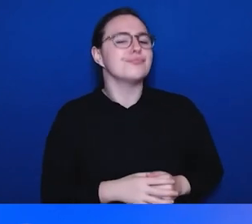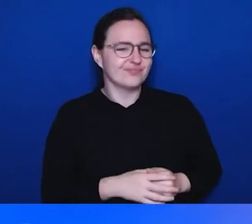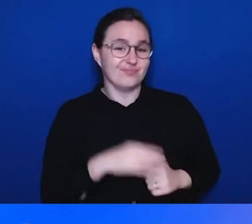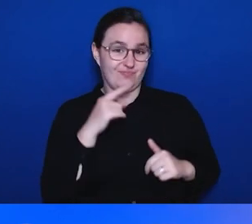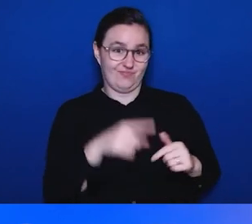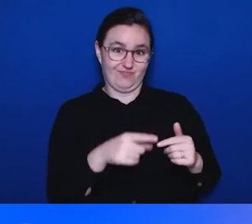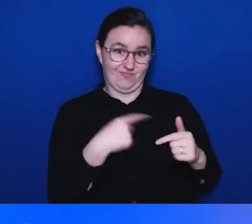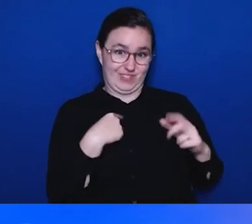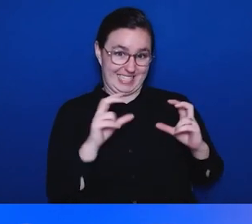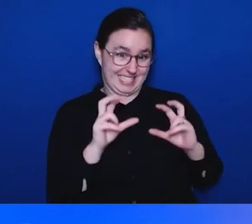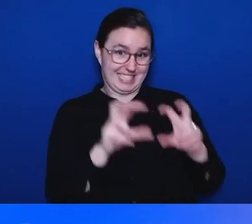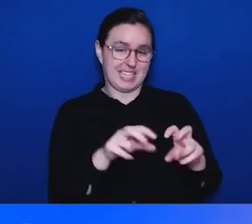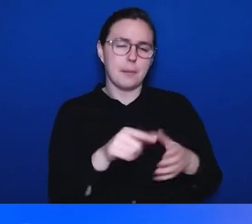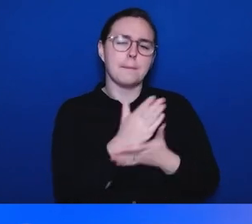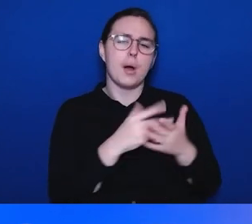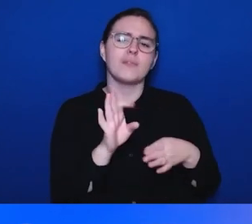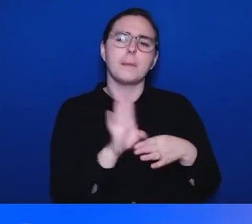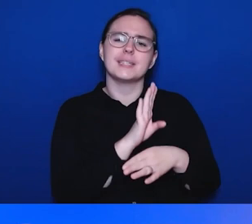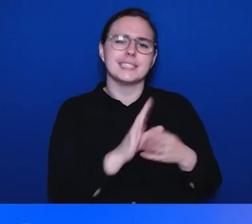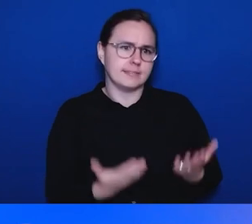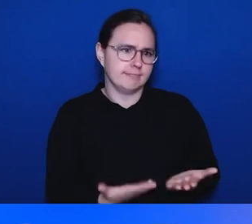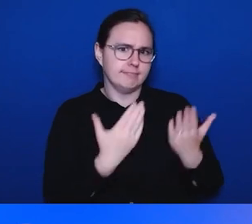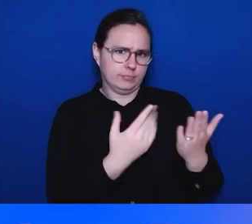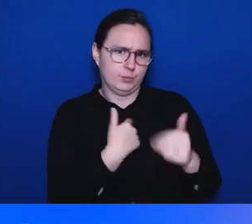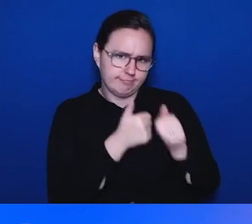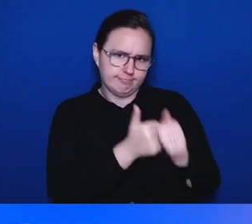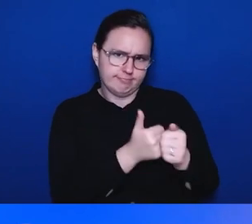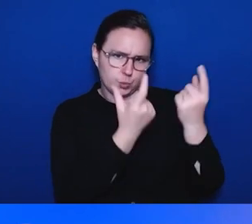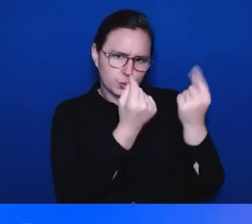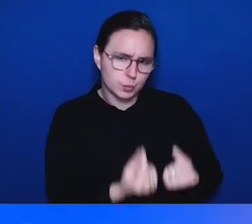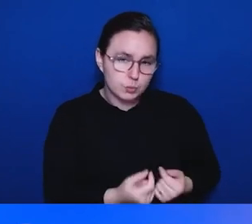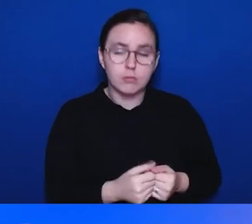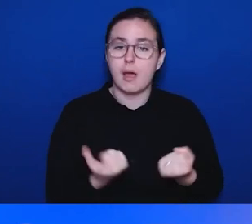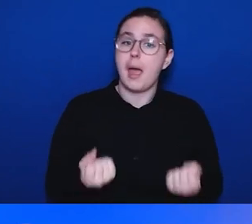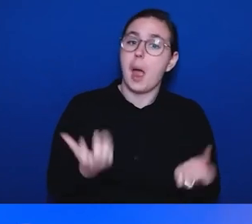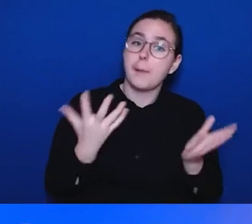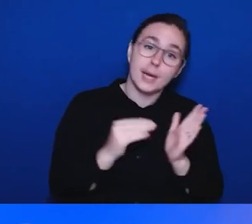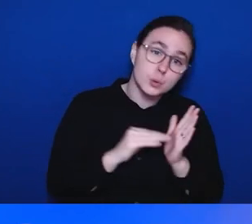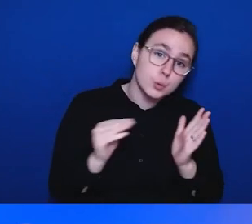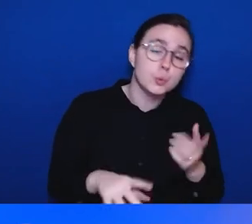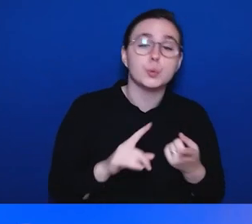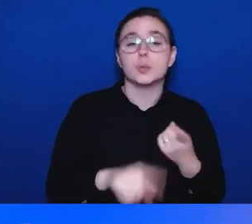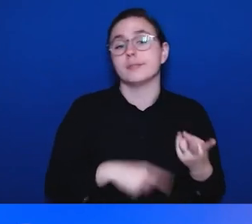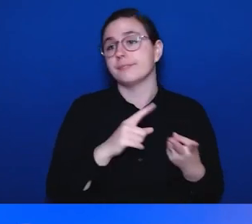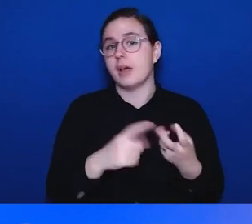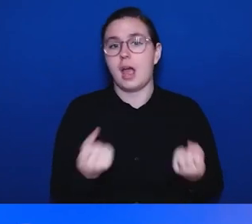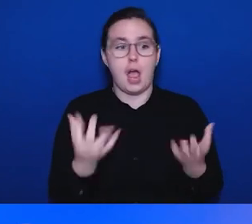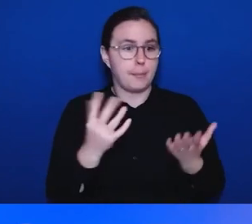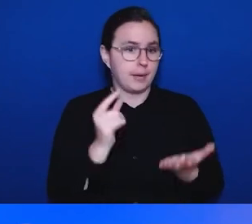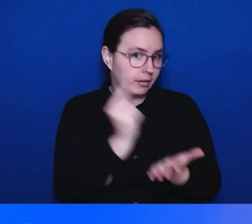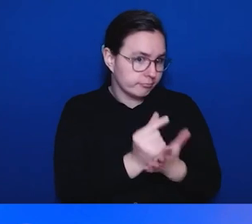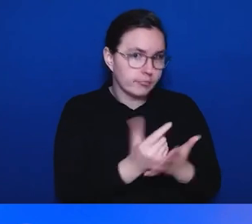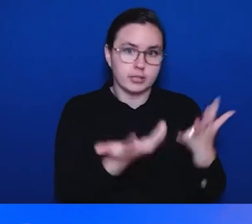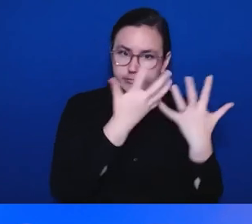So this announcement today is in part around funding related to business case, the planning around the number of